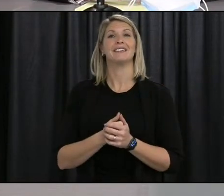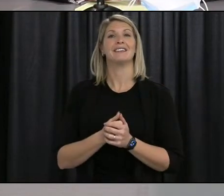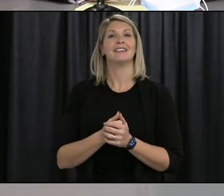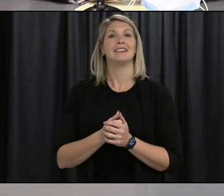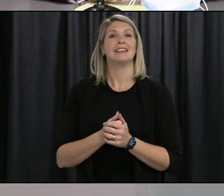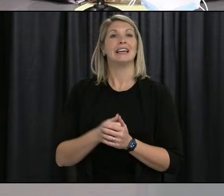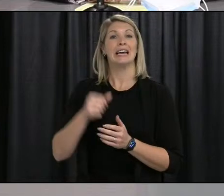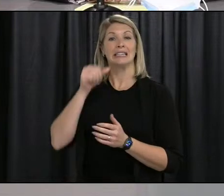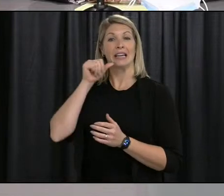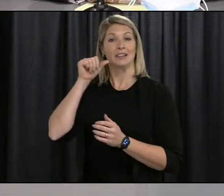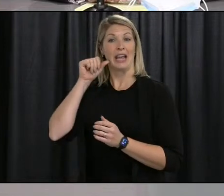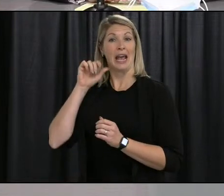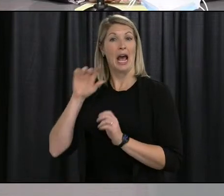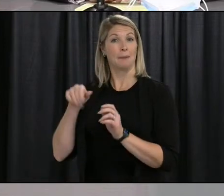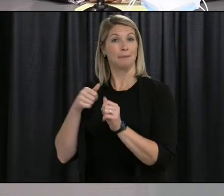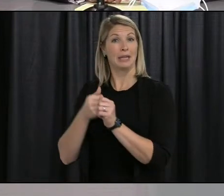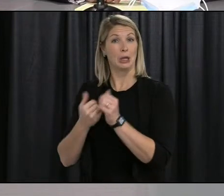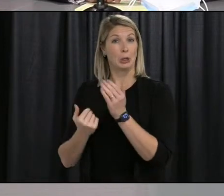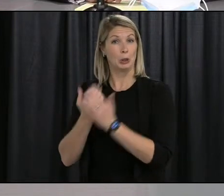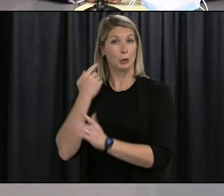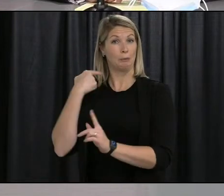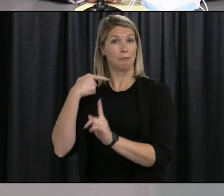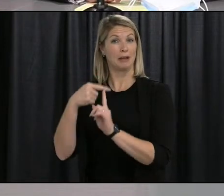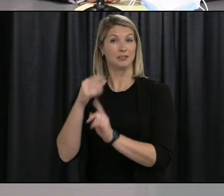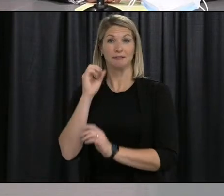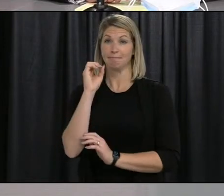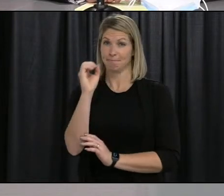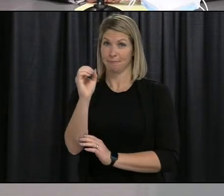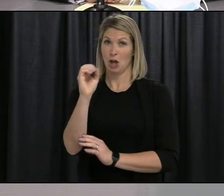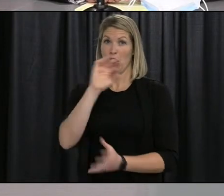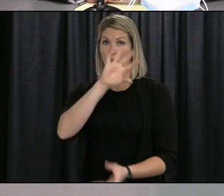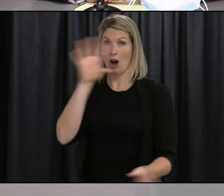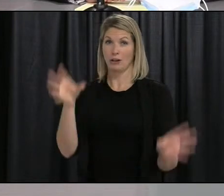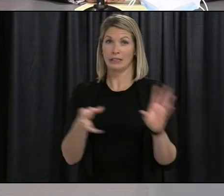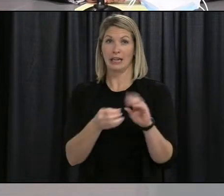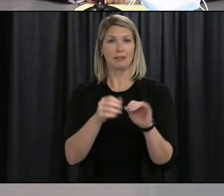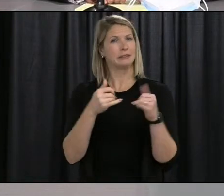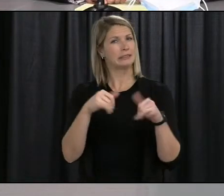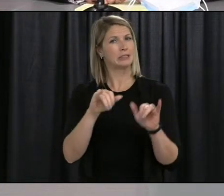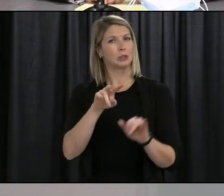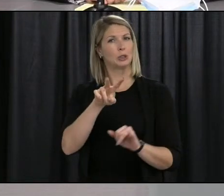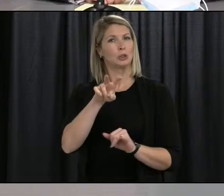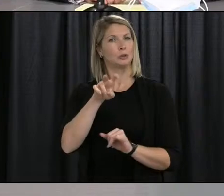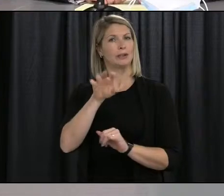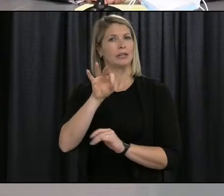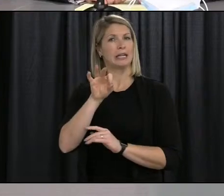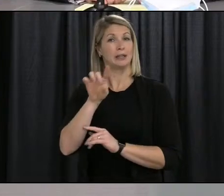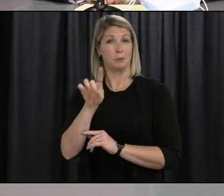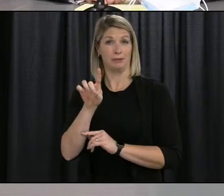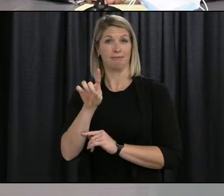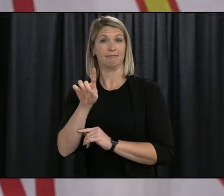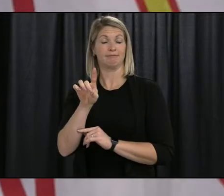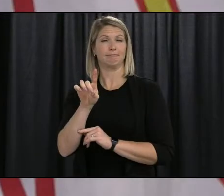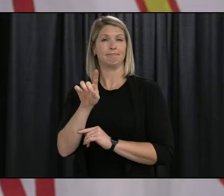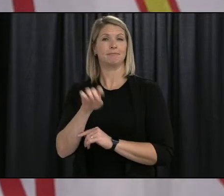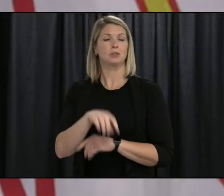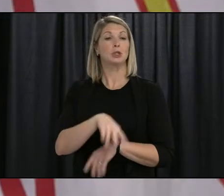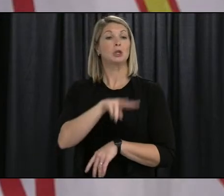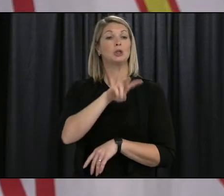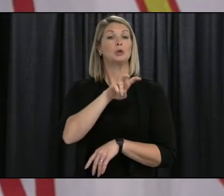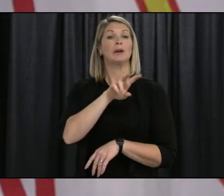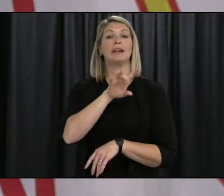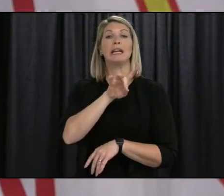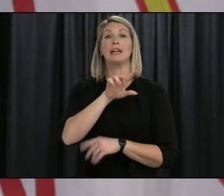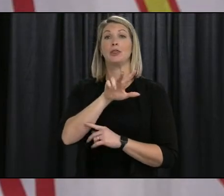the media advisory yesterday, we have no new cases in the province, and our total number remains at 291.